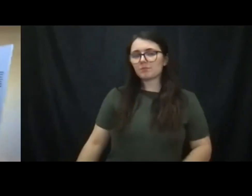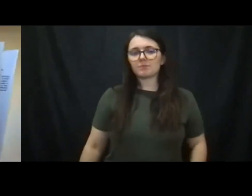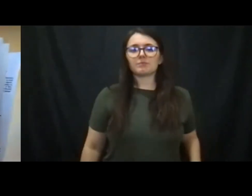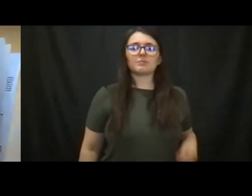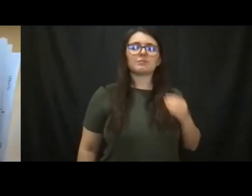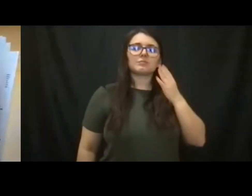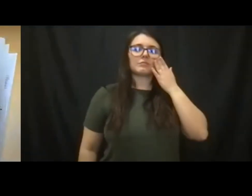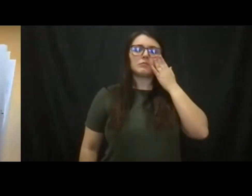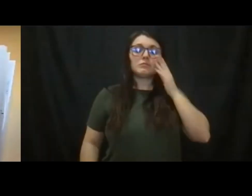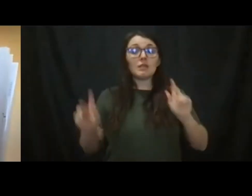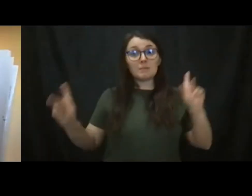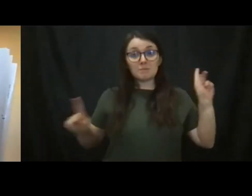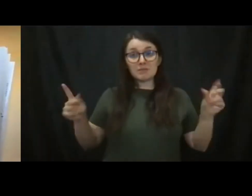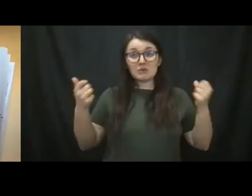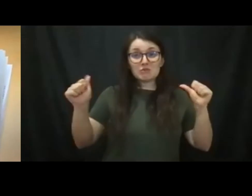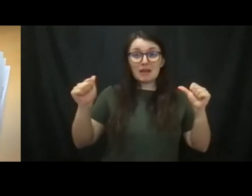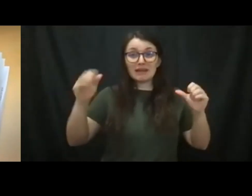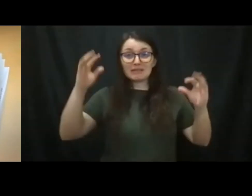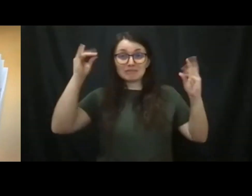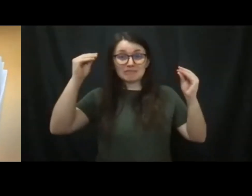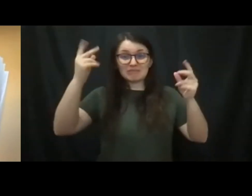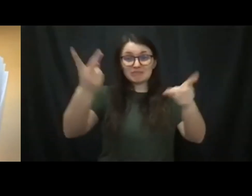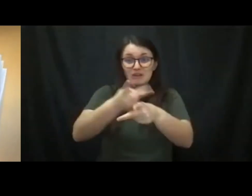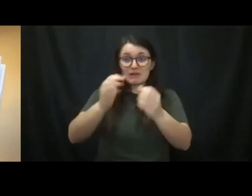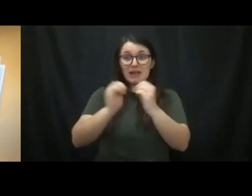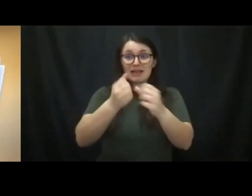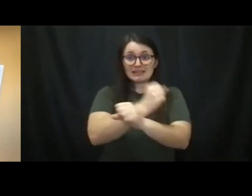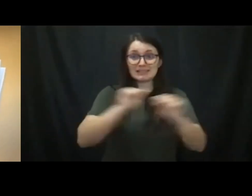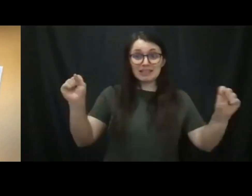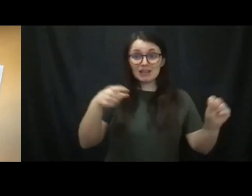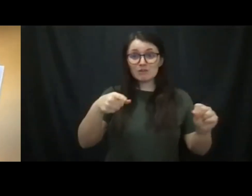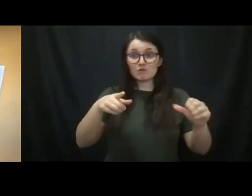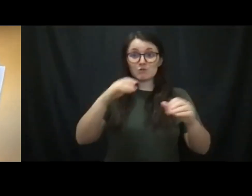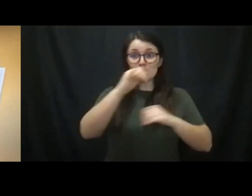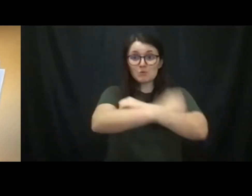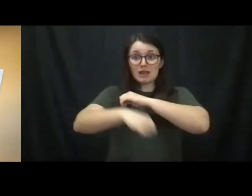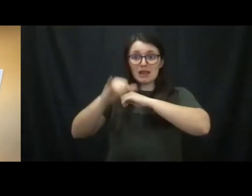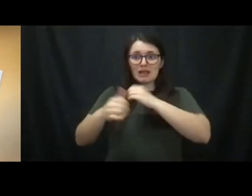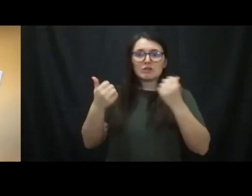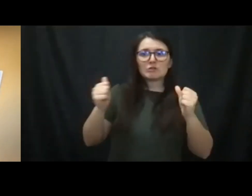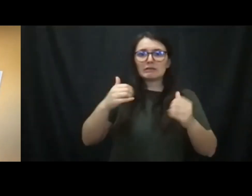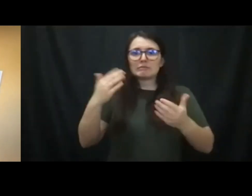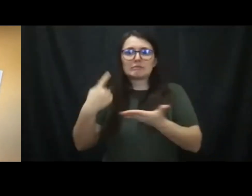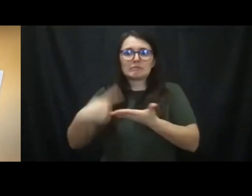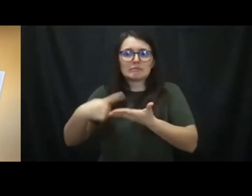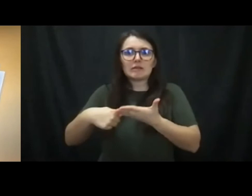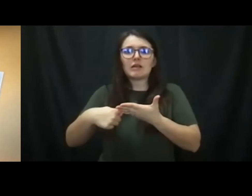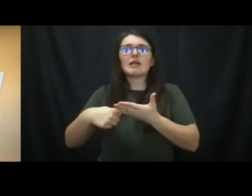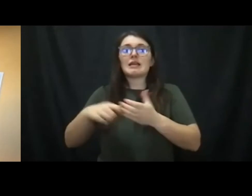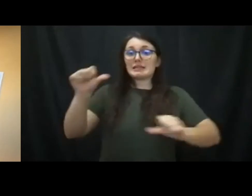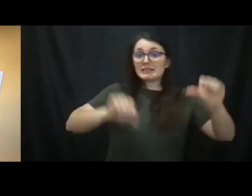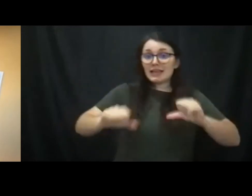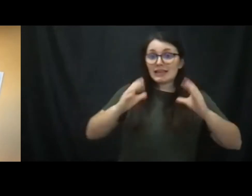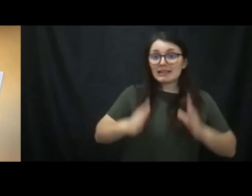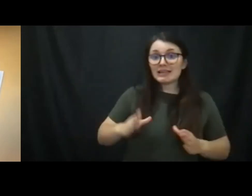The people trying to save Humphrey would have to move fast. The scientists, Coast Guard officers, and many others